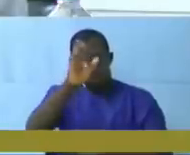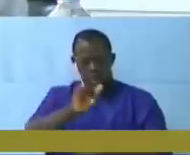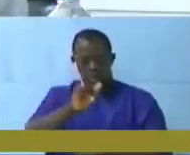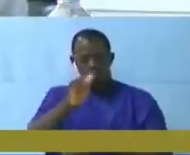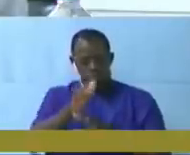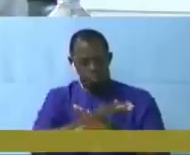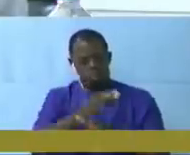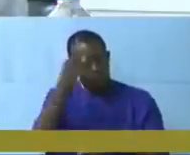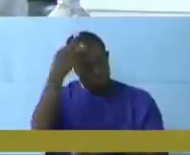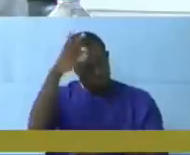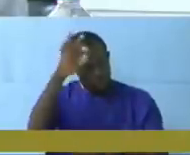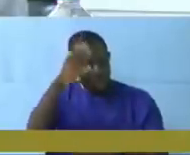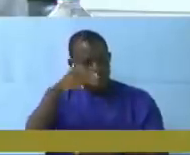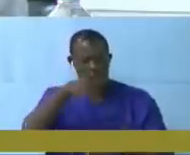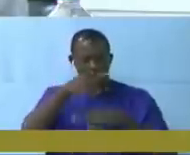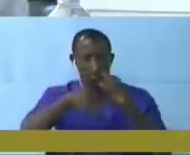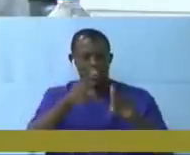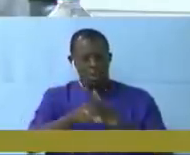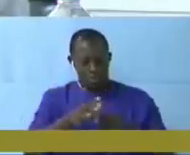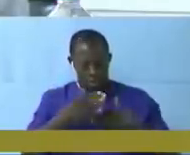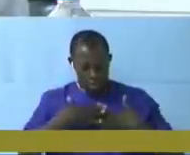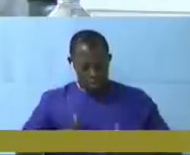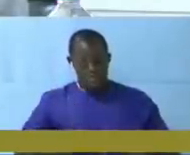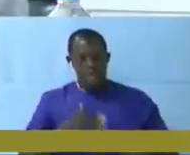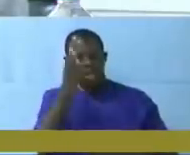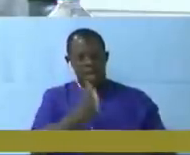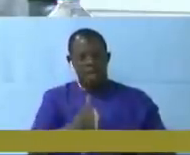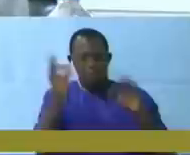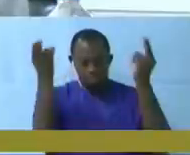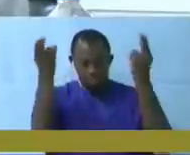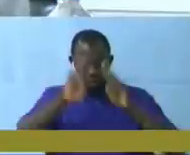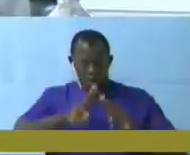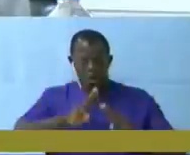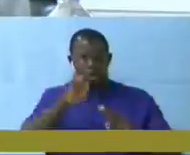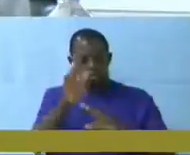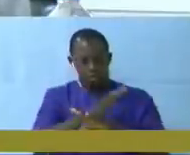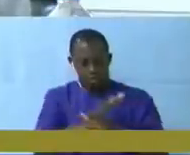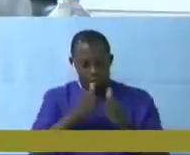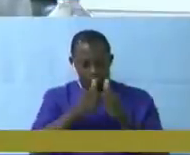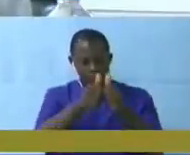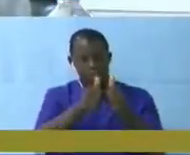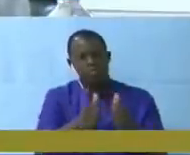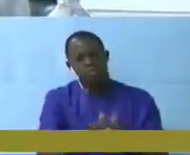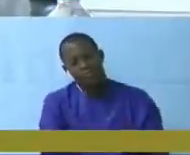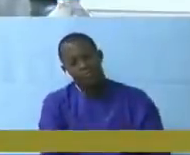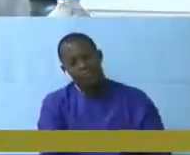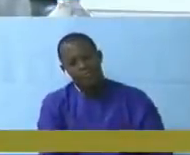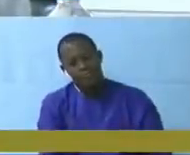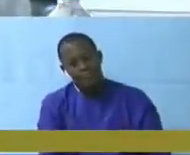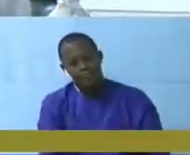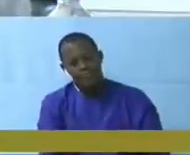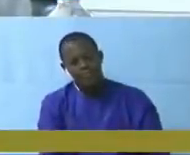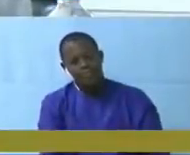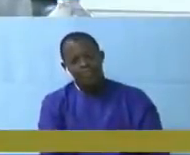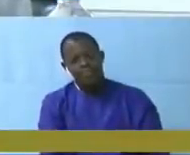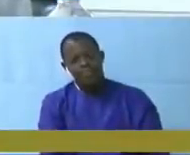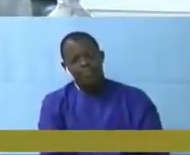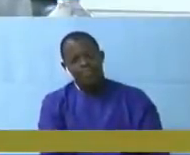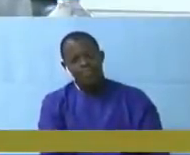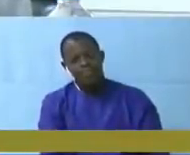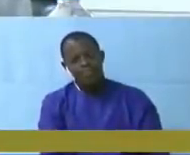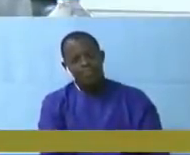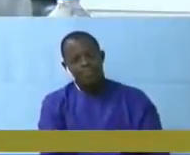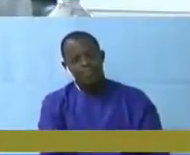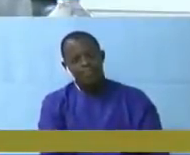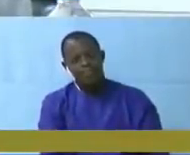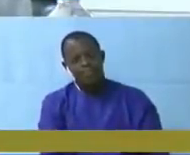fa lu jëm ci wali nya loi bo xamne ni depona ni nga xamni dal non lañu safara lepp lo xamne feewalo na lu